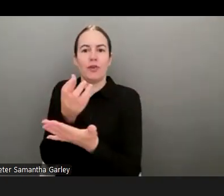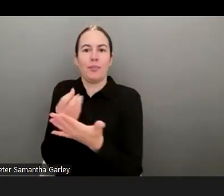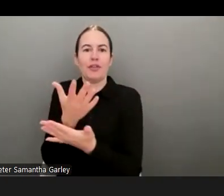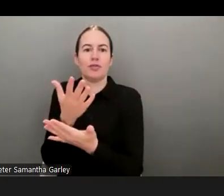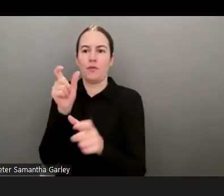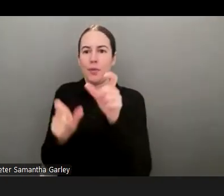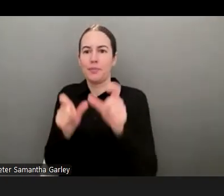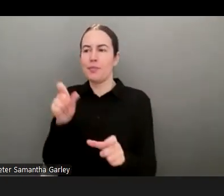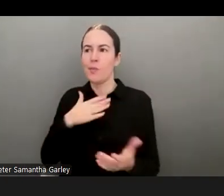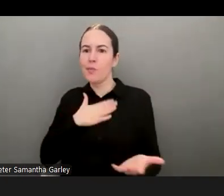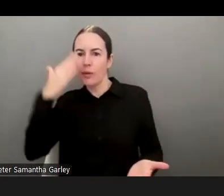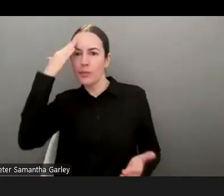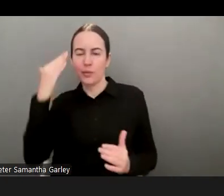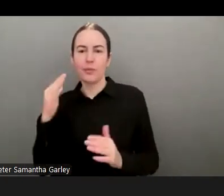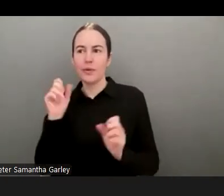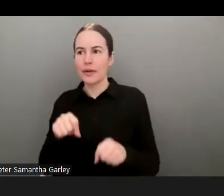But also,